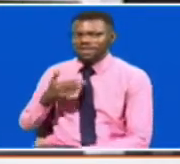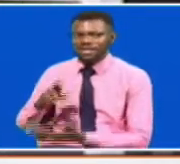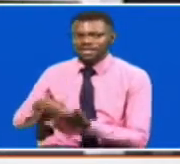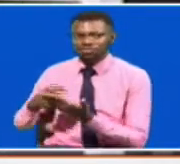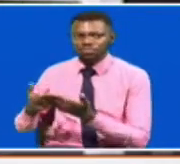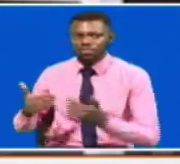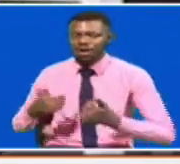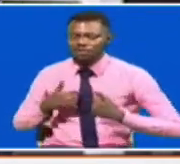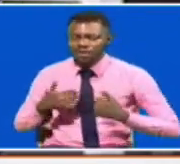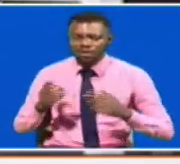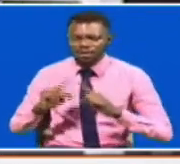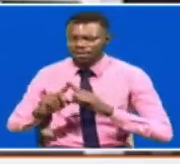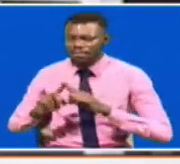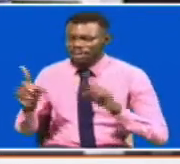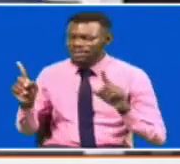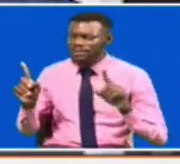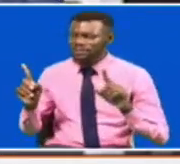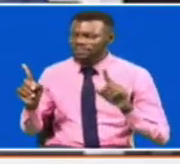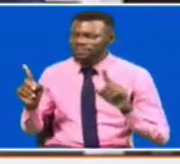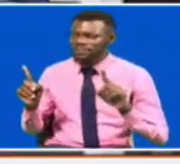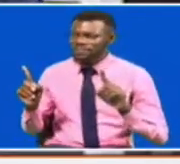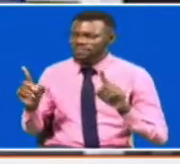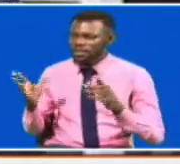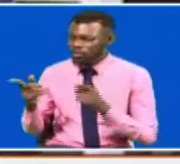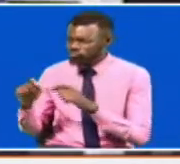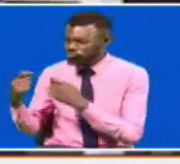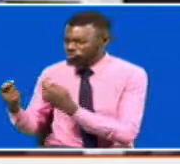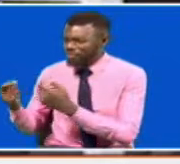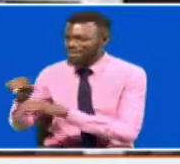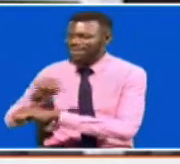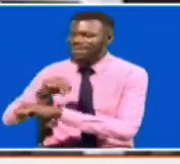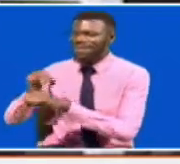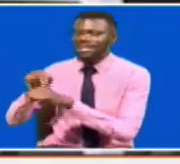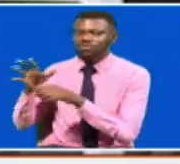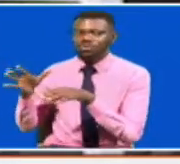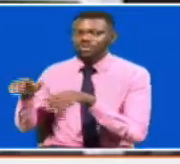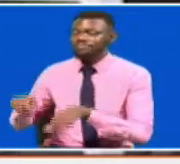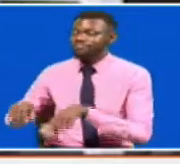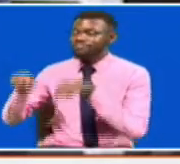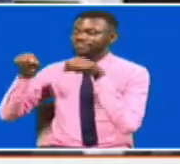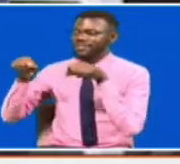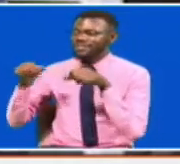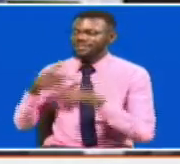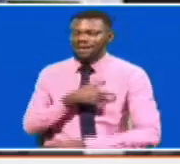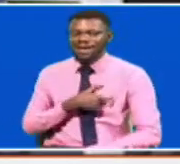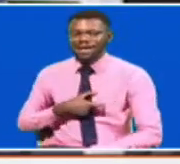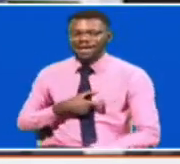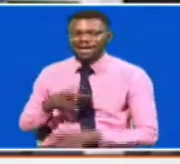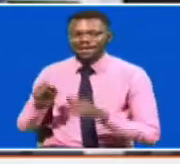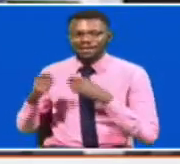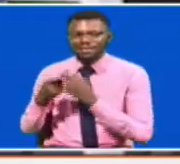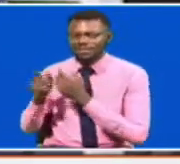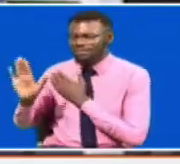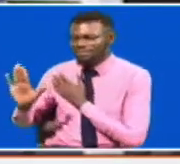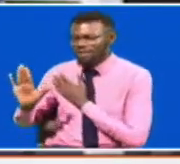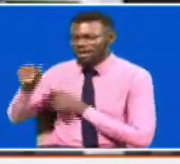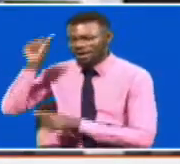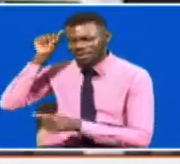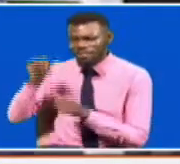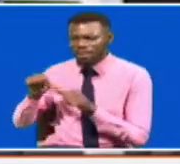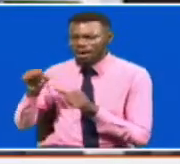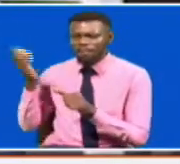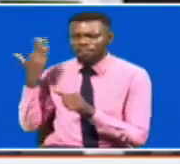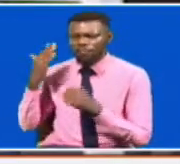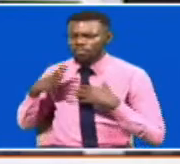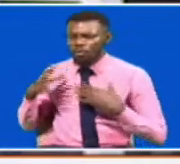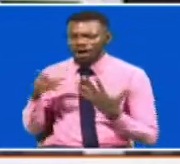resources, but the team, the National Chief Agents Team. You remember we had a team of five.